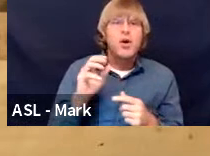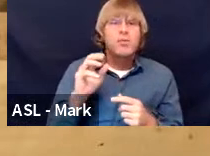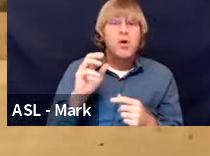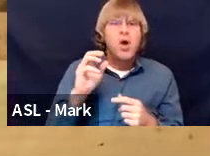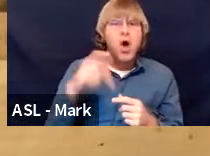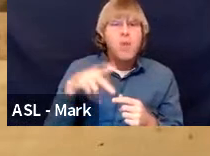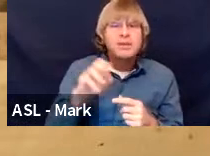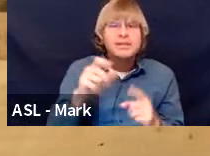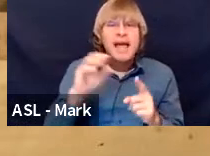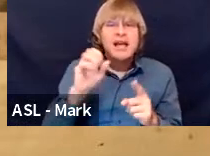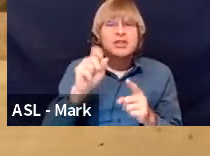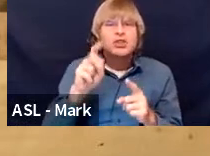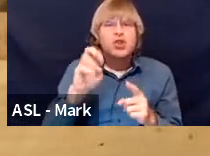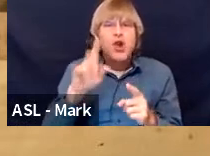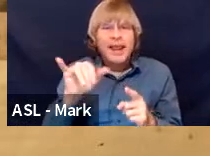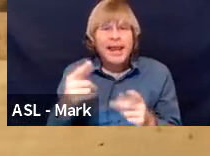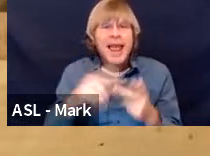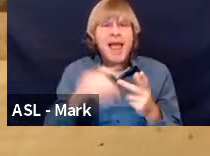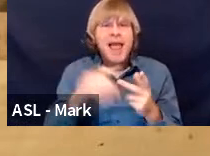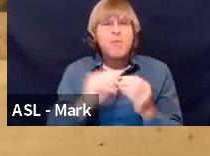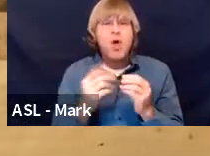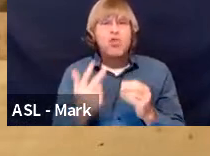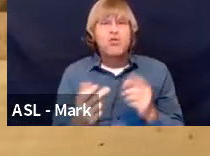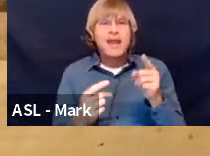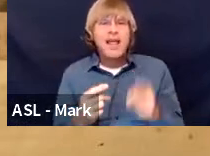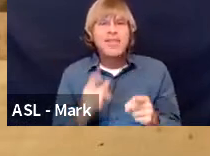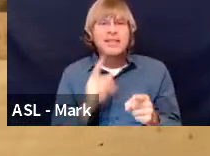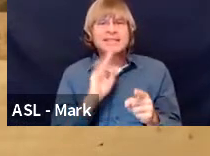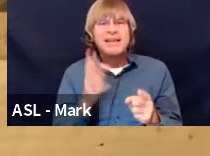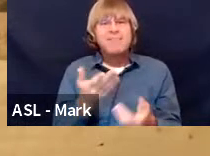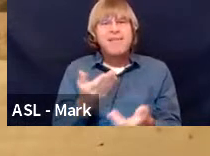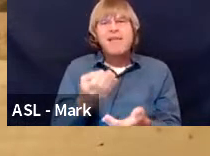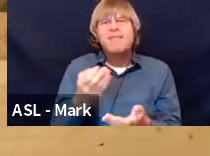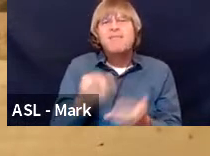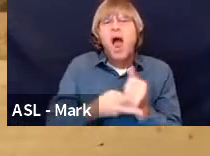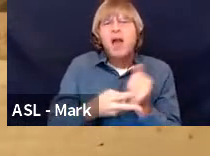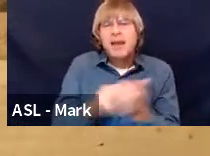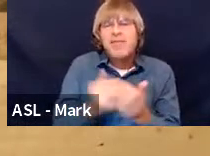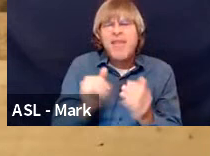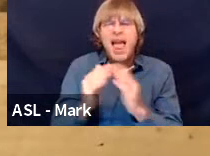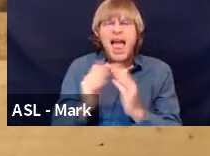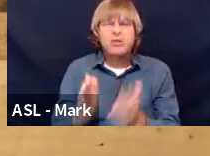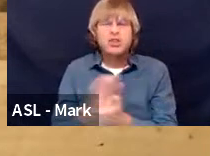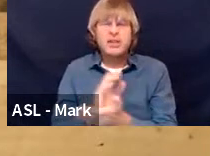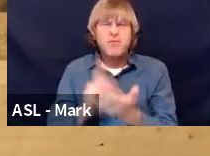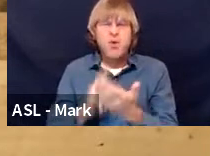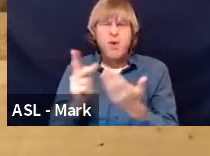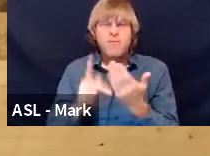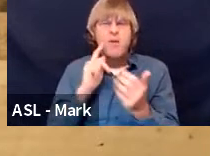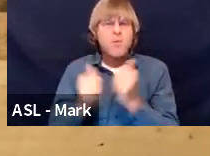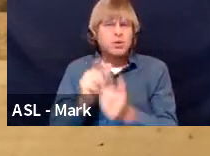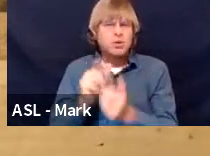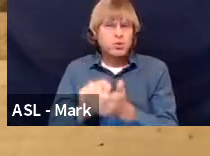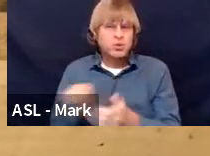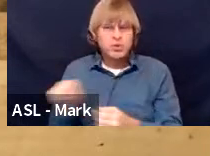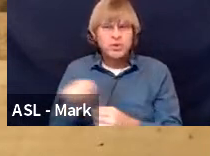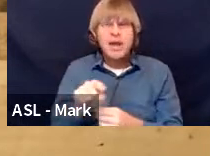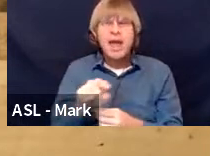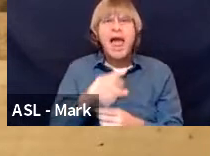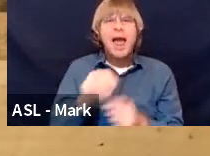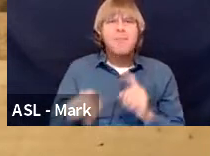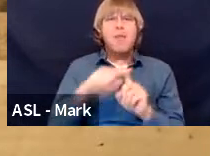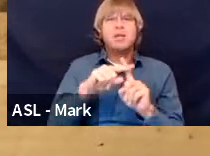Premium. And then what I'll call number three that are economy sheets. And this is where the house sheet program for most printers lies, Anthem